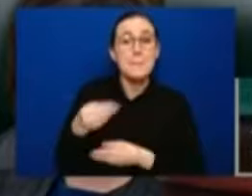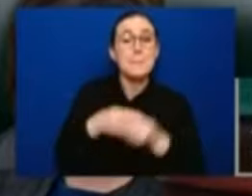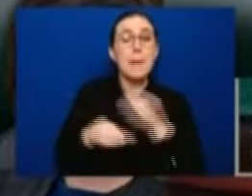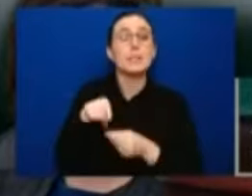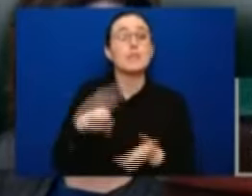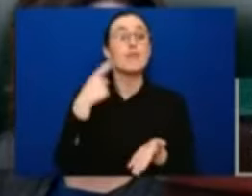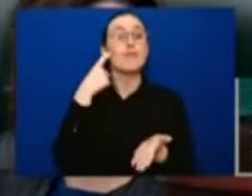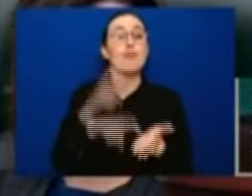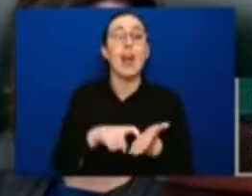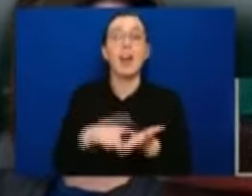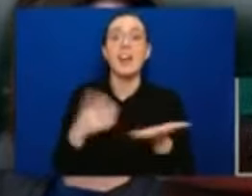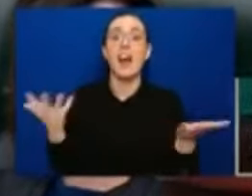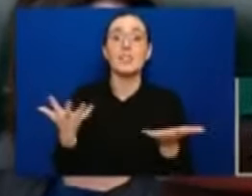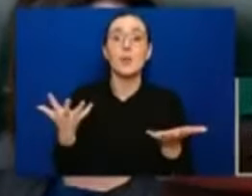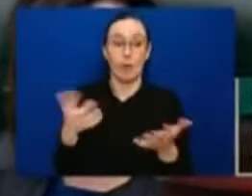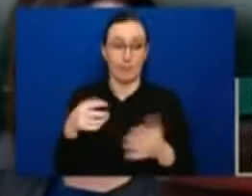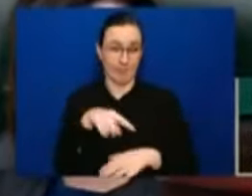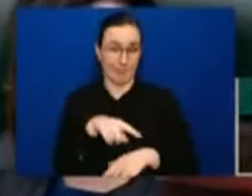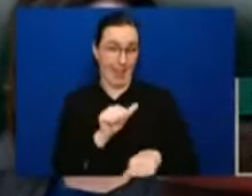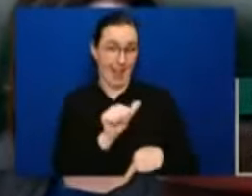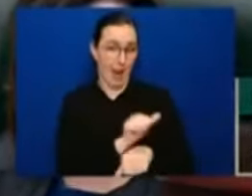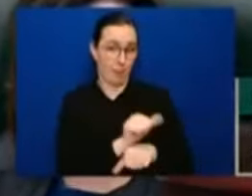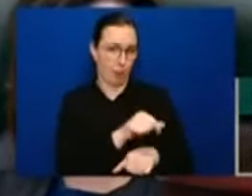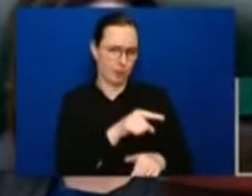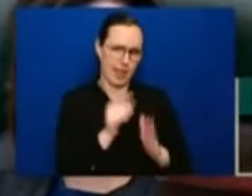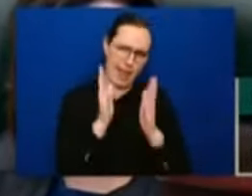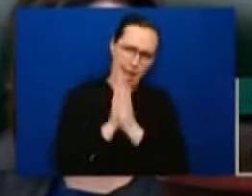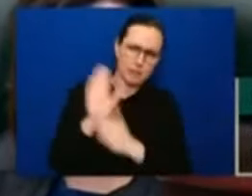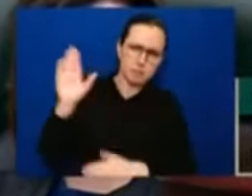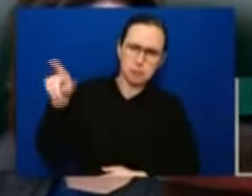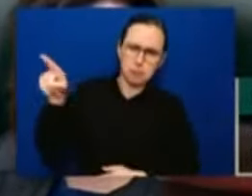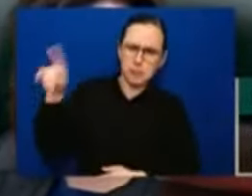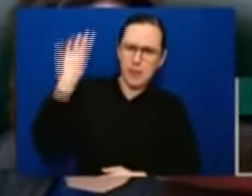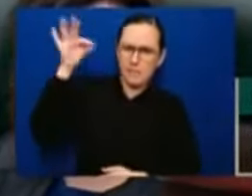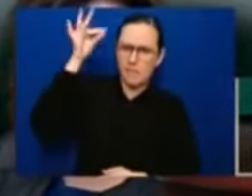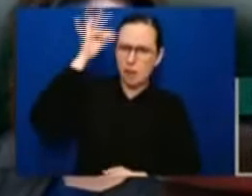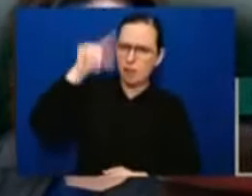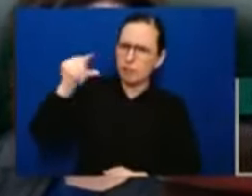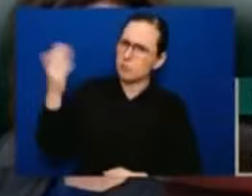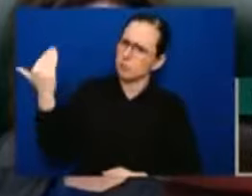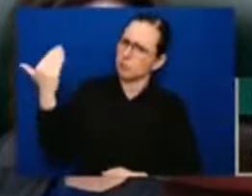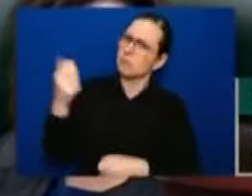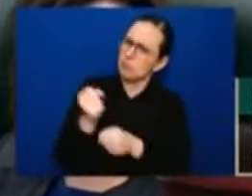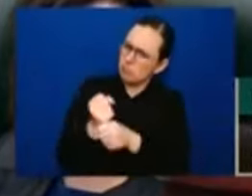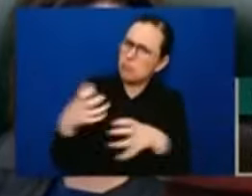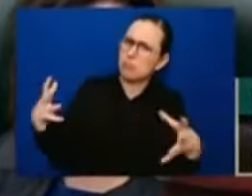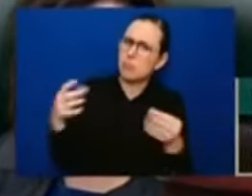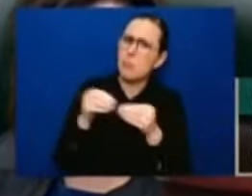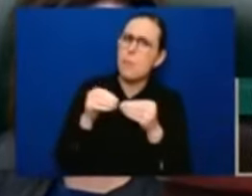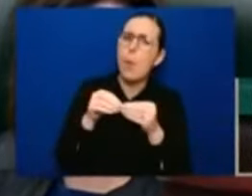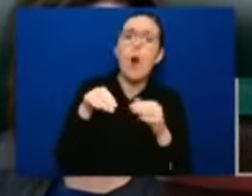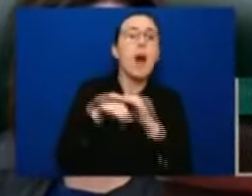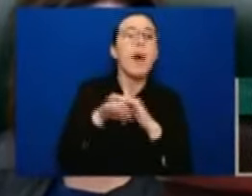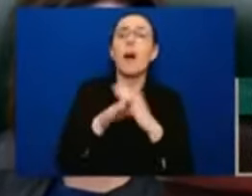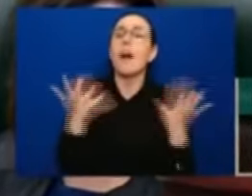the expansion of the accessible childcare that gives families the choice they need.